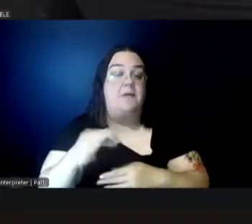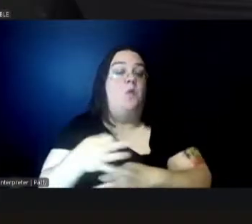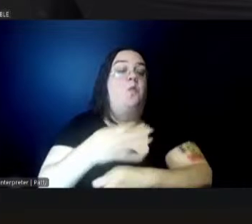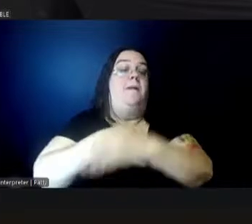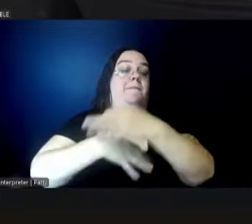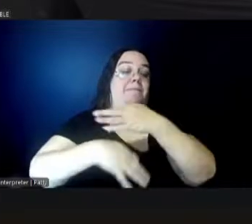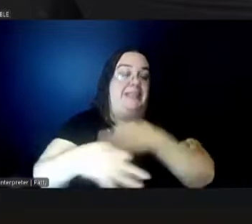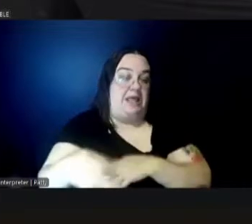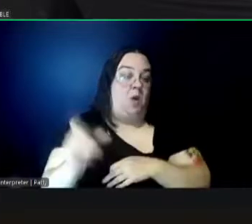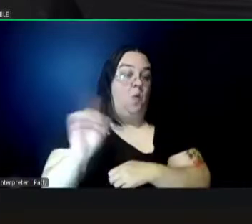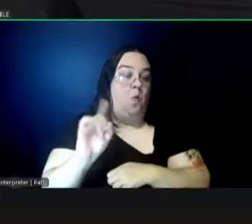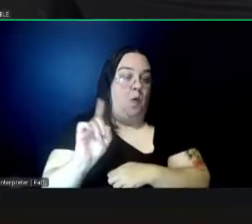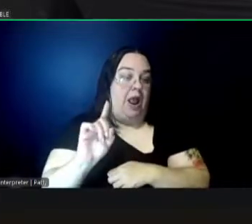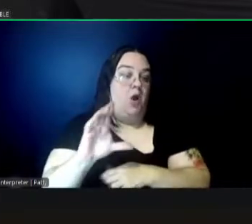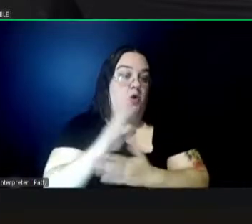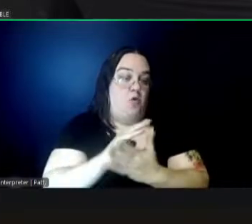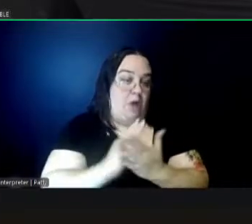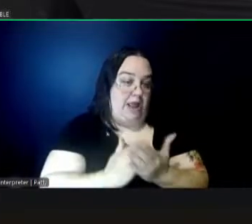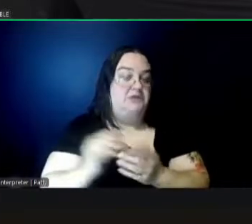are. Okay.